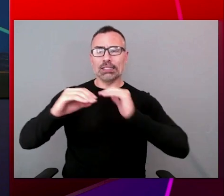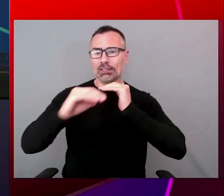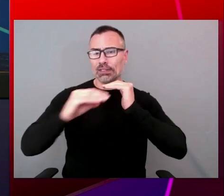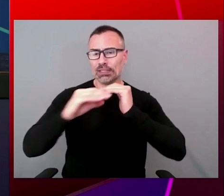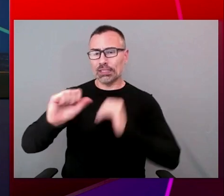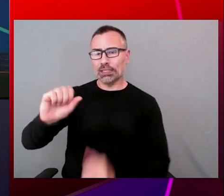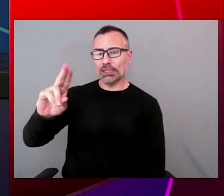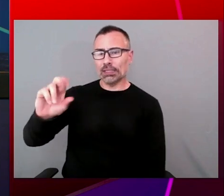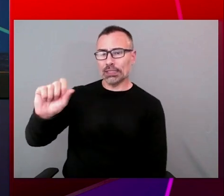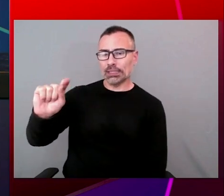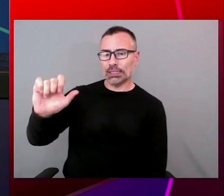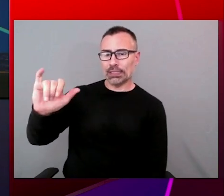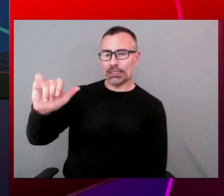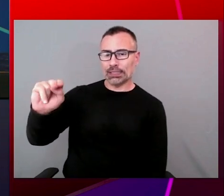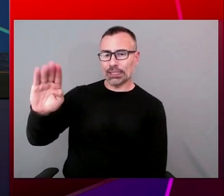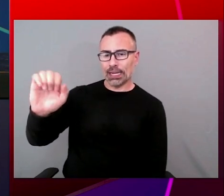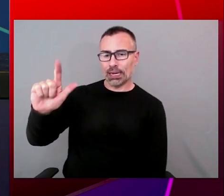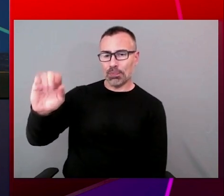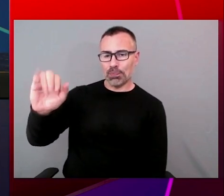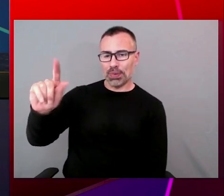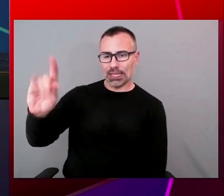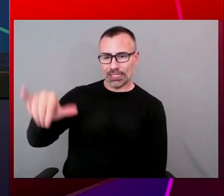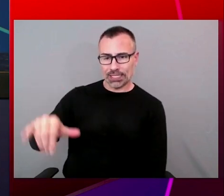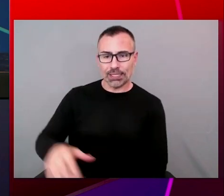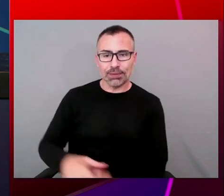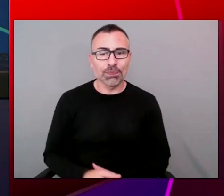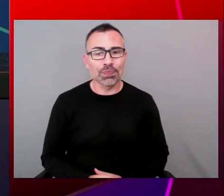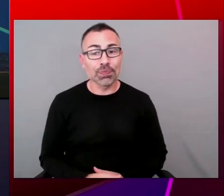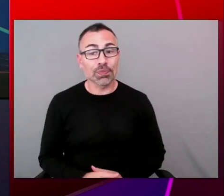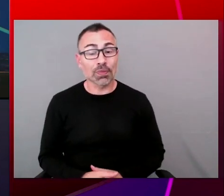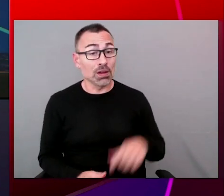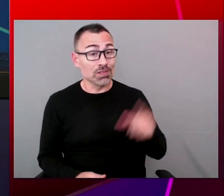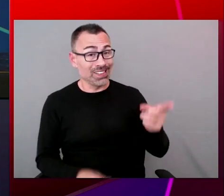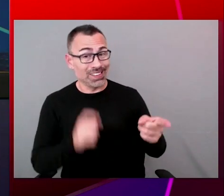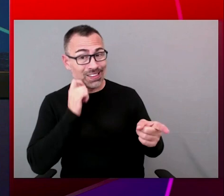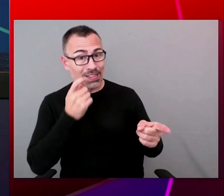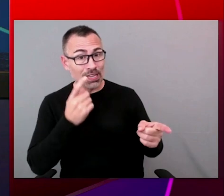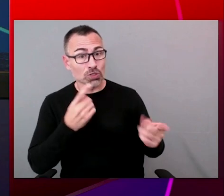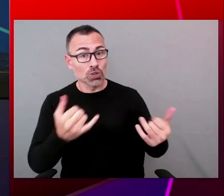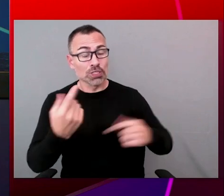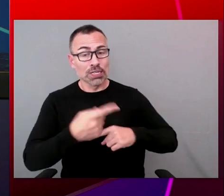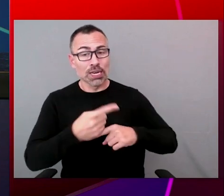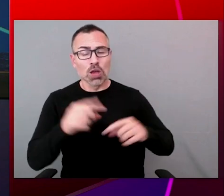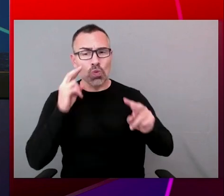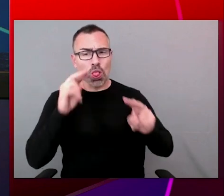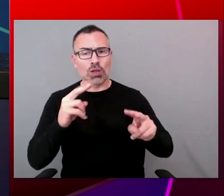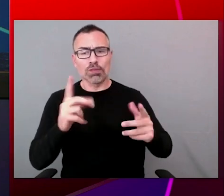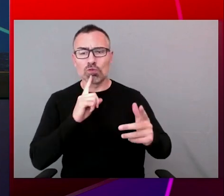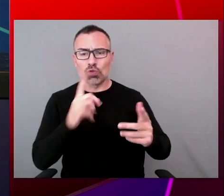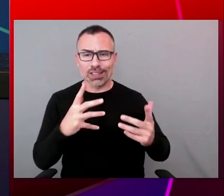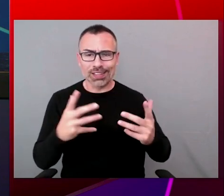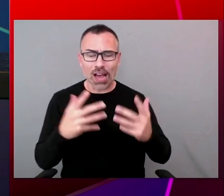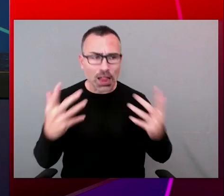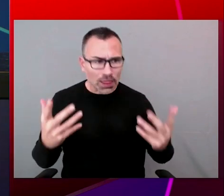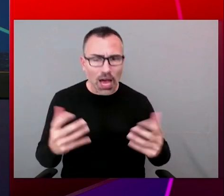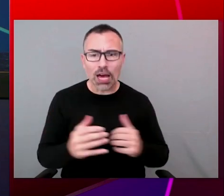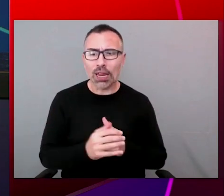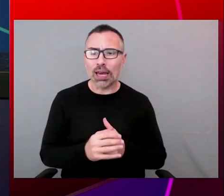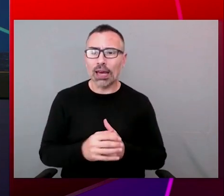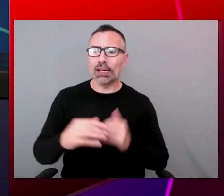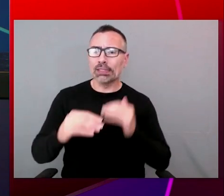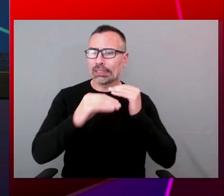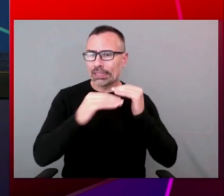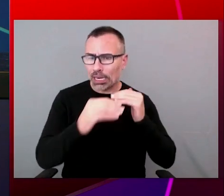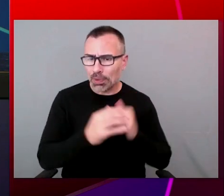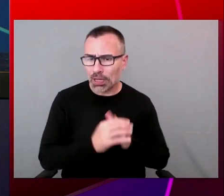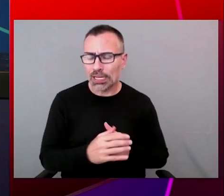cool, because I think it's one of those points where we're really starting to look at, especially in our day and age, and sustainability, right? And to have technology kind of